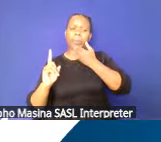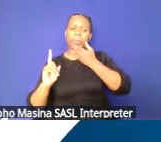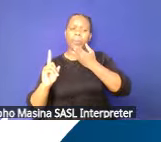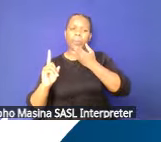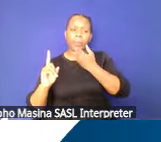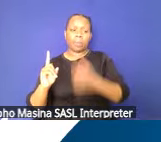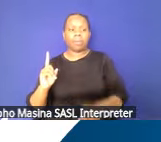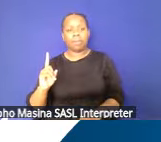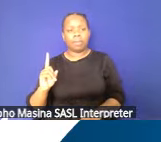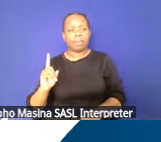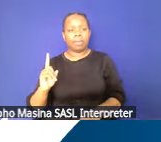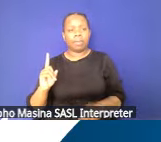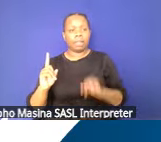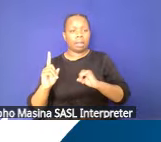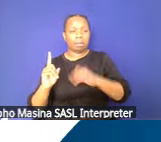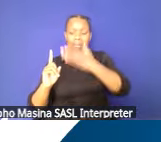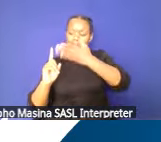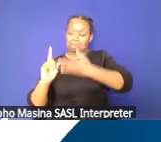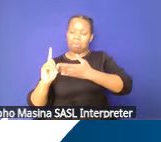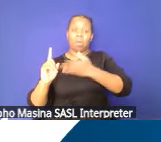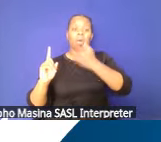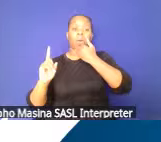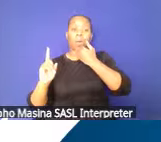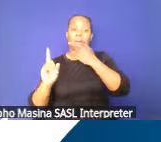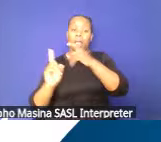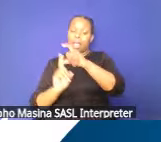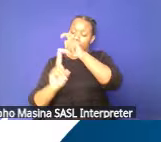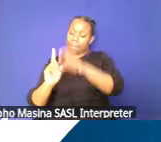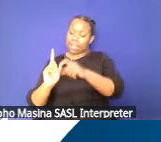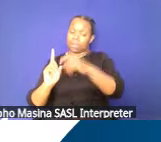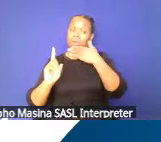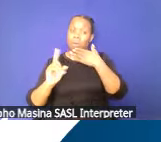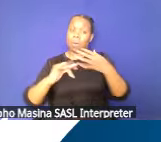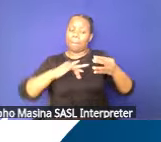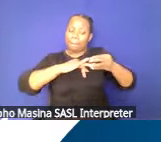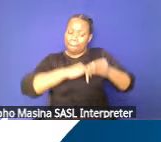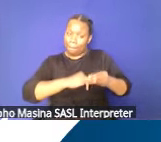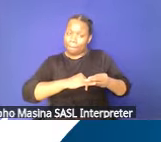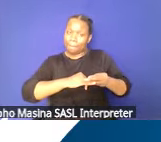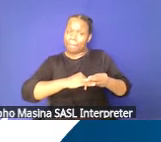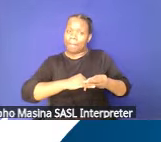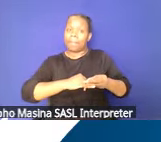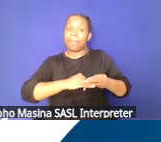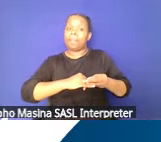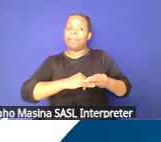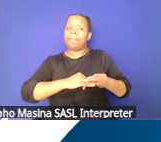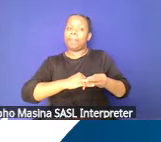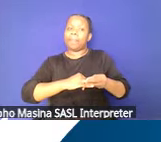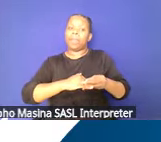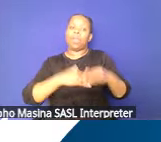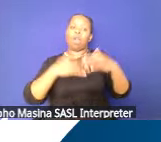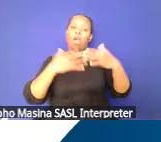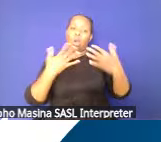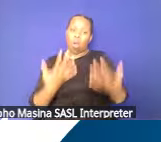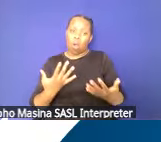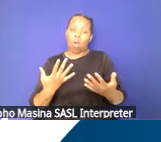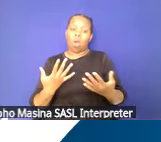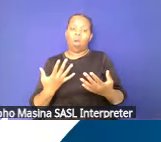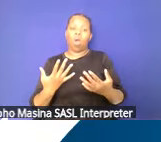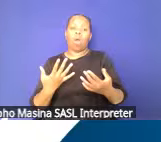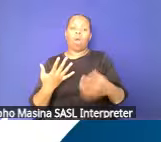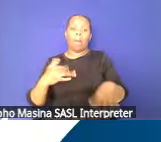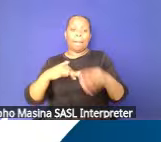A spouse is a person who is married, who is married or in a